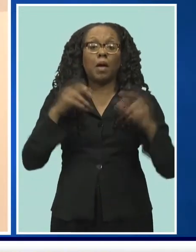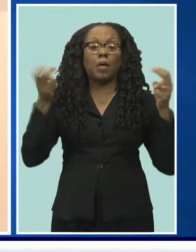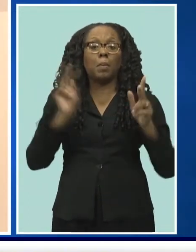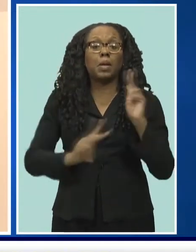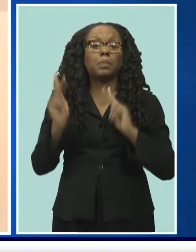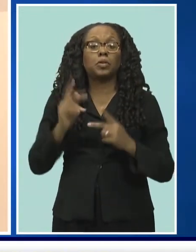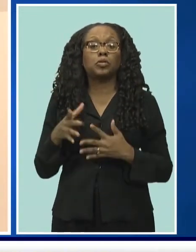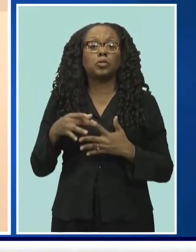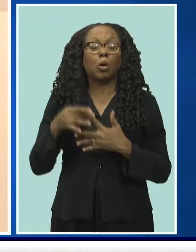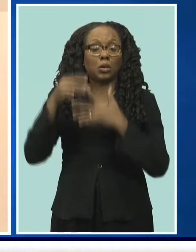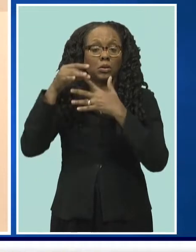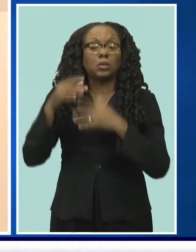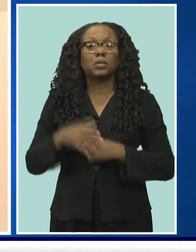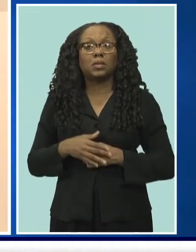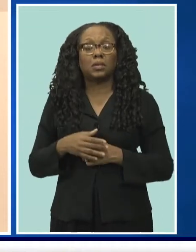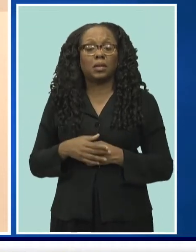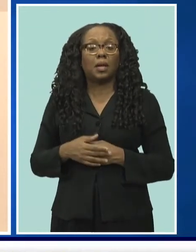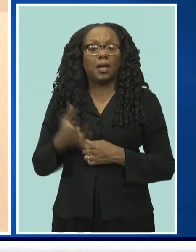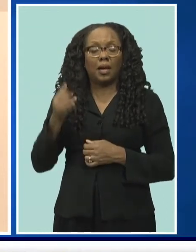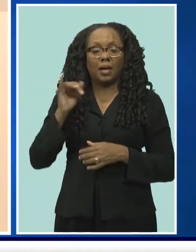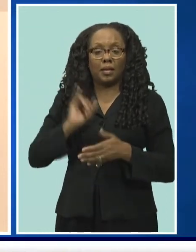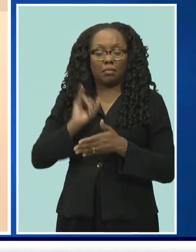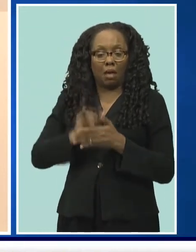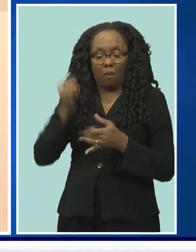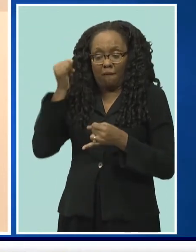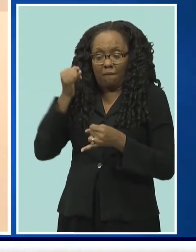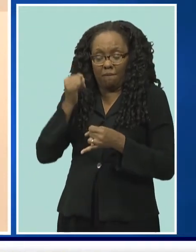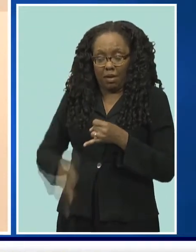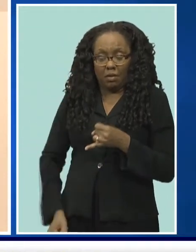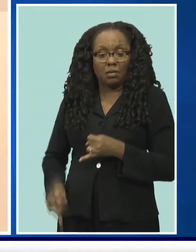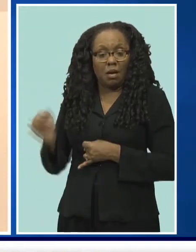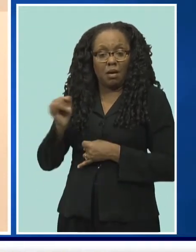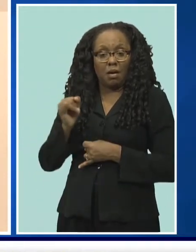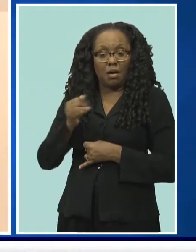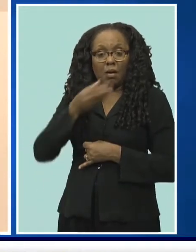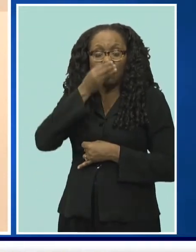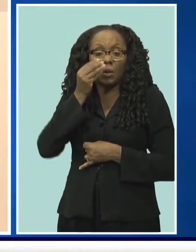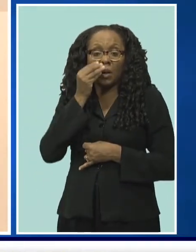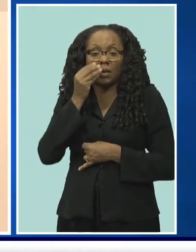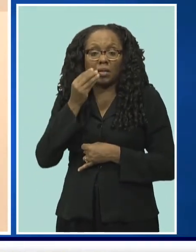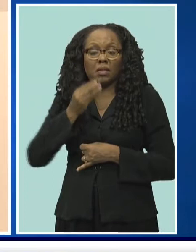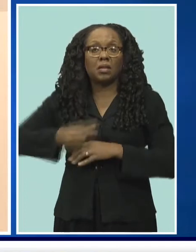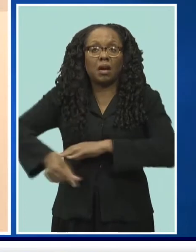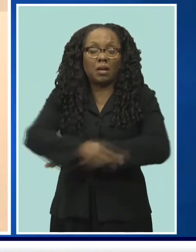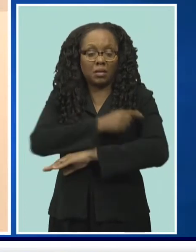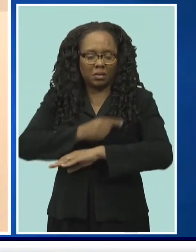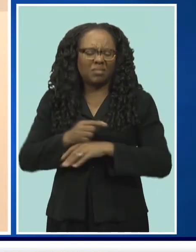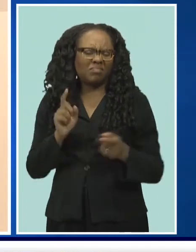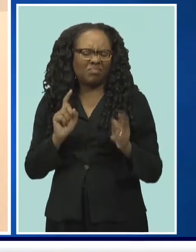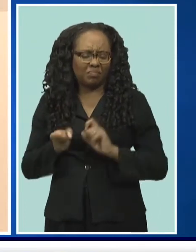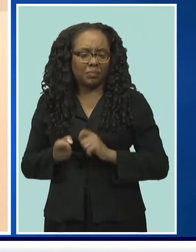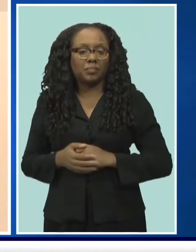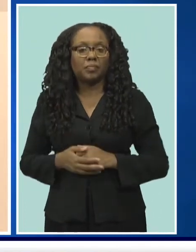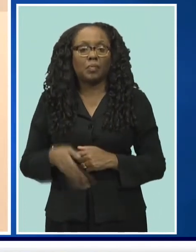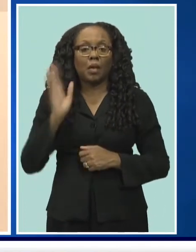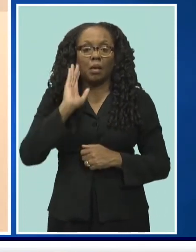in a showcase at Botanical Gardens. So that is modified. Yeah? We will also be